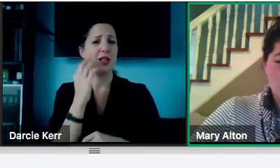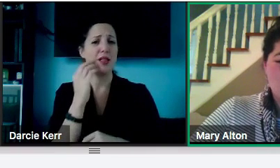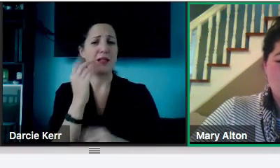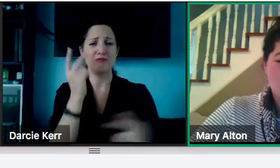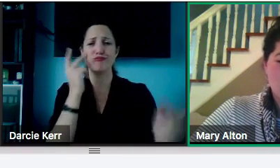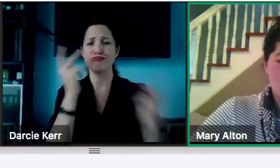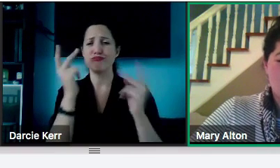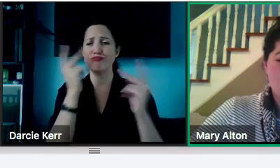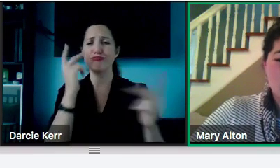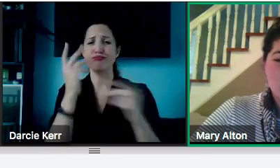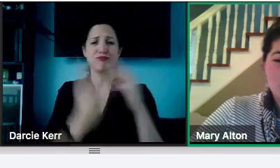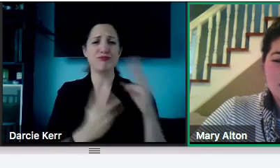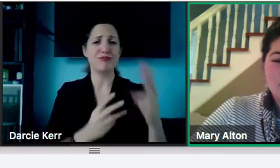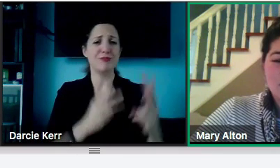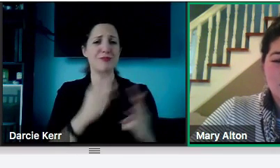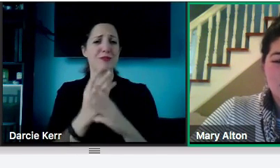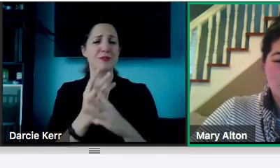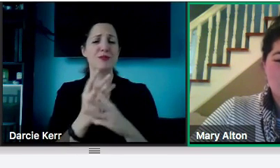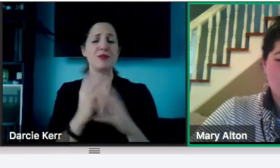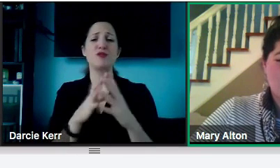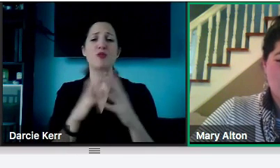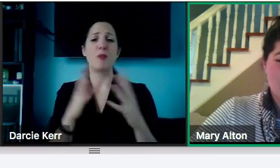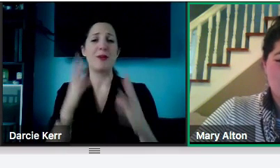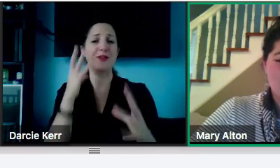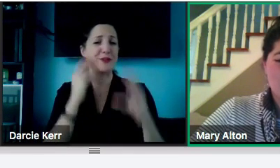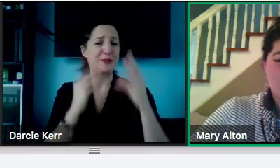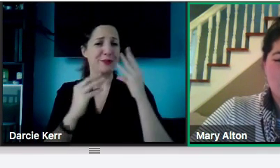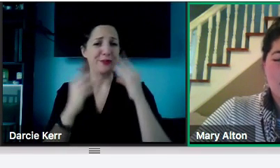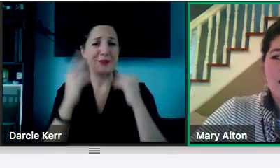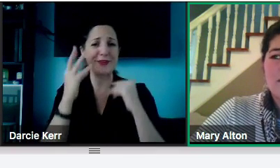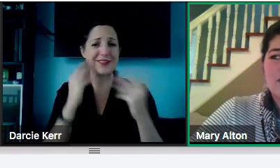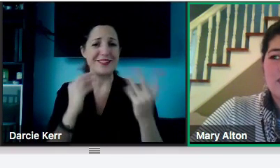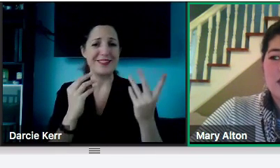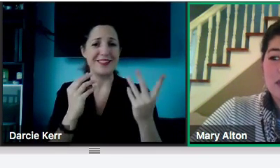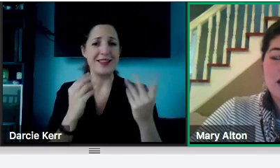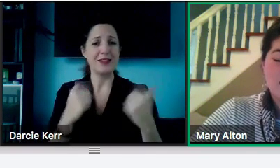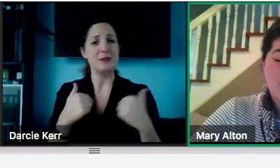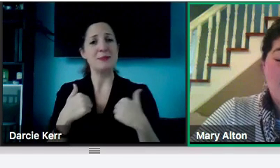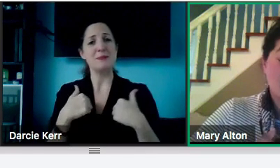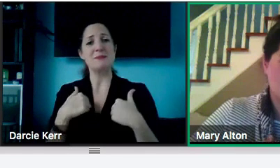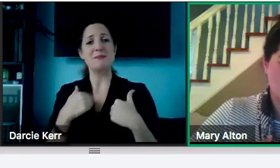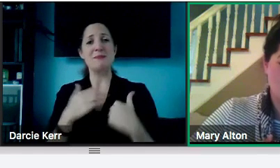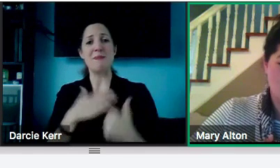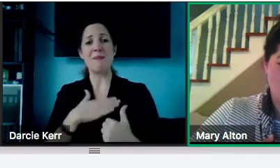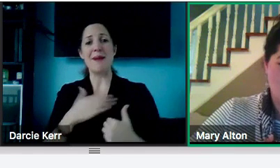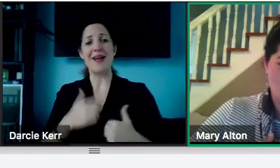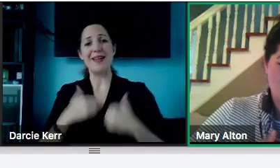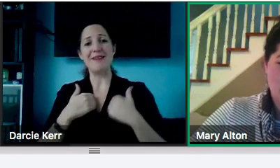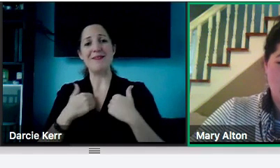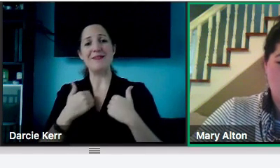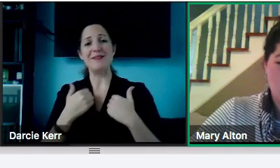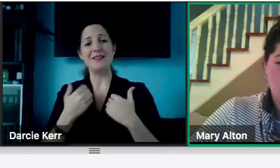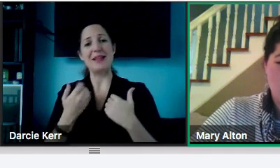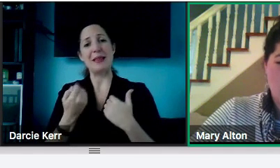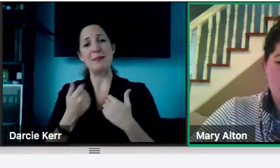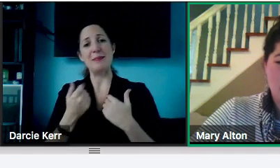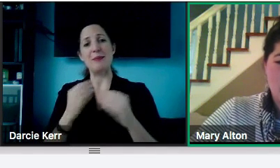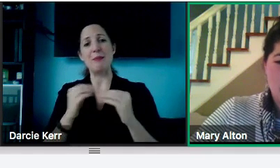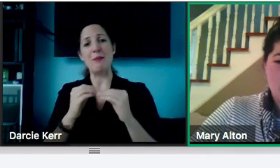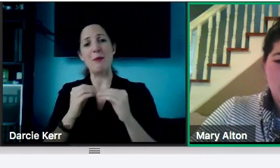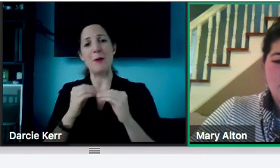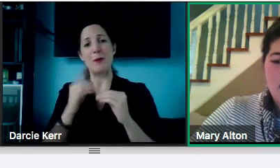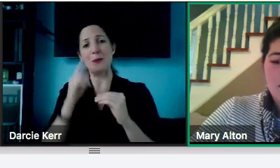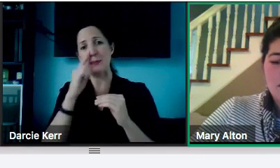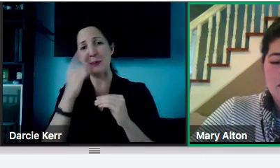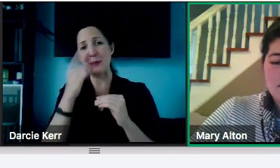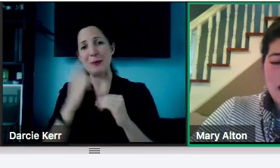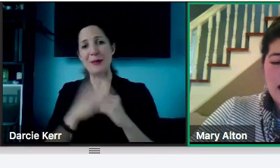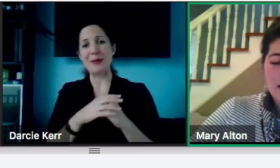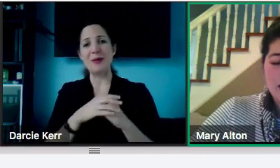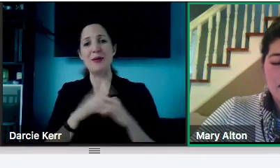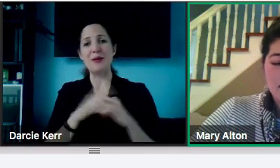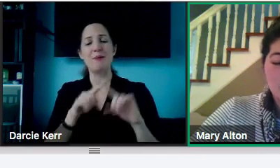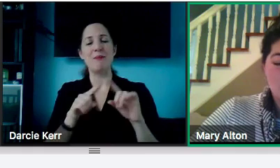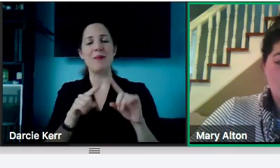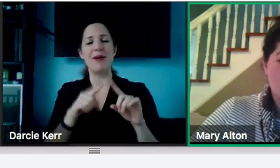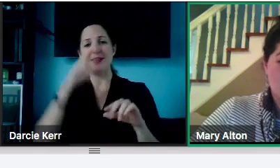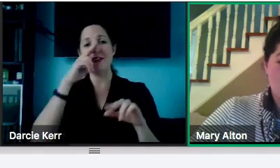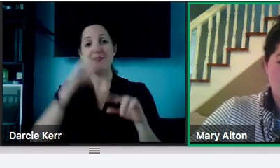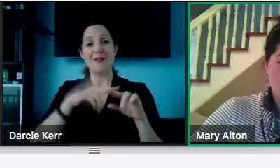and experienced so many different things in their lives. So to me, I learn a lot, I grow a lot from